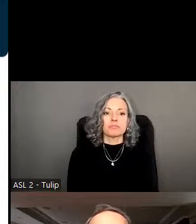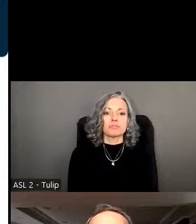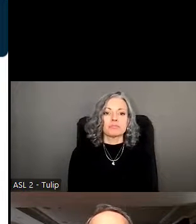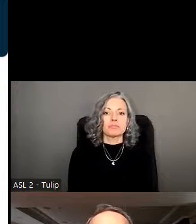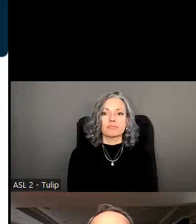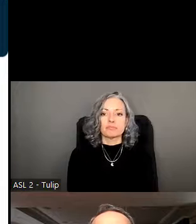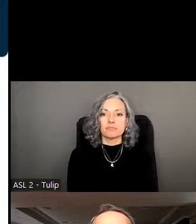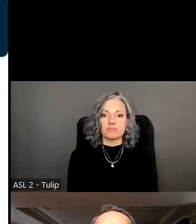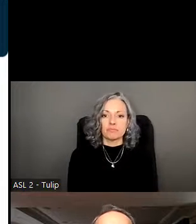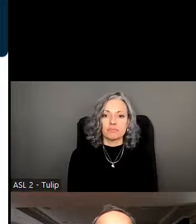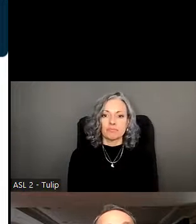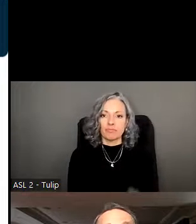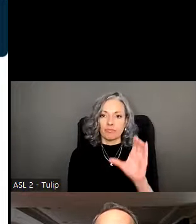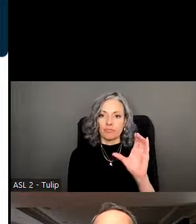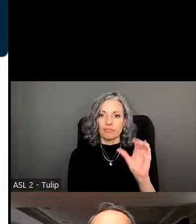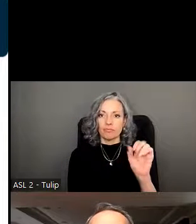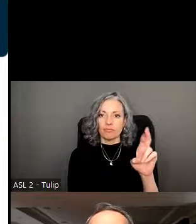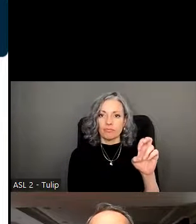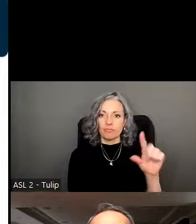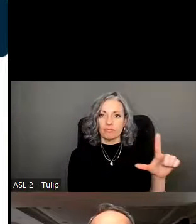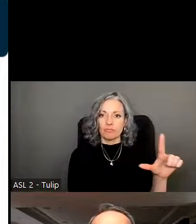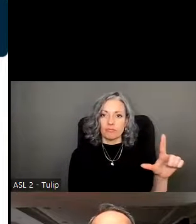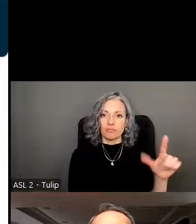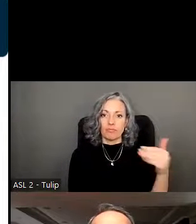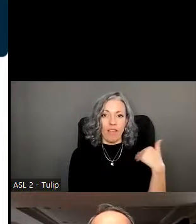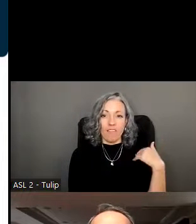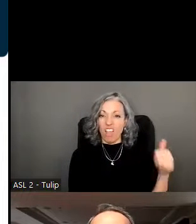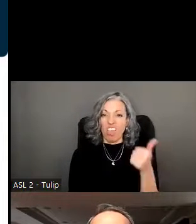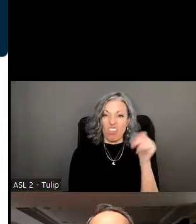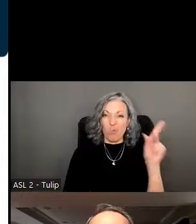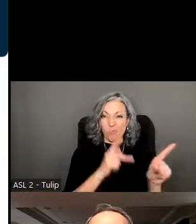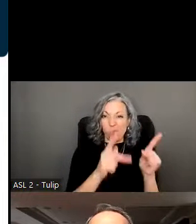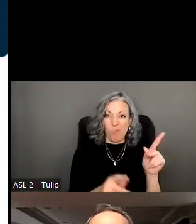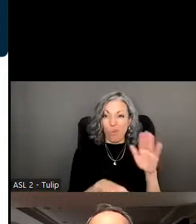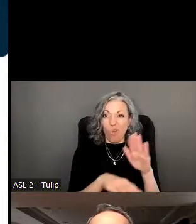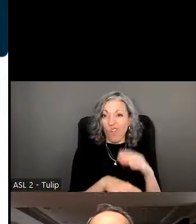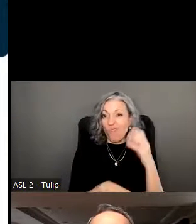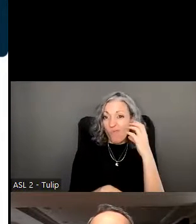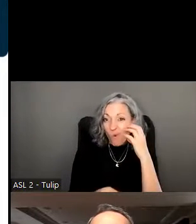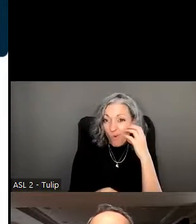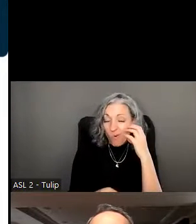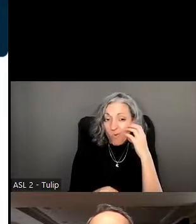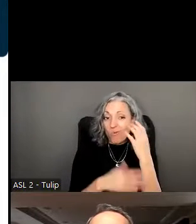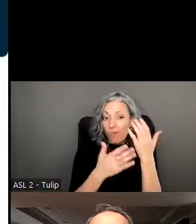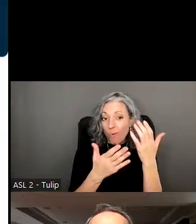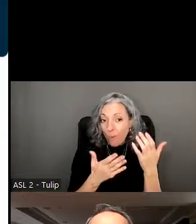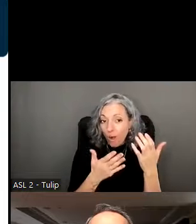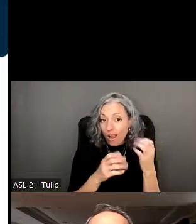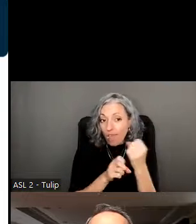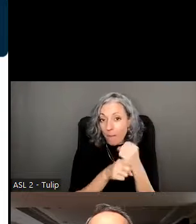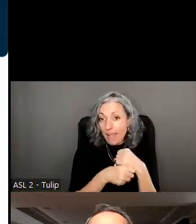Right, Carol, do we have anyone dialing in or wanting to make a